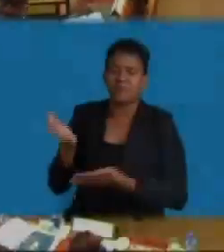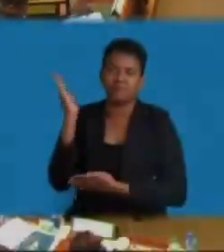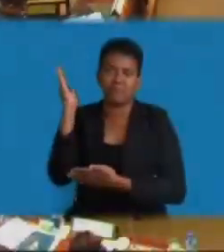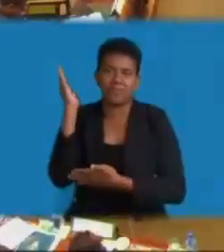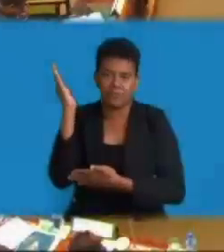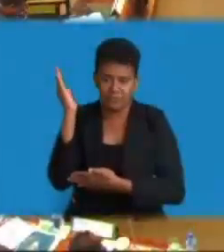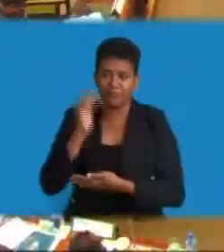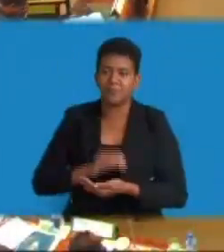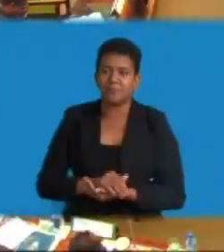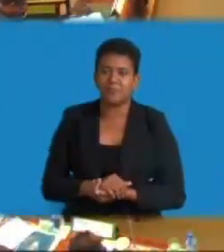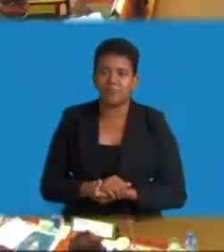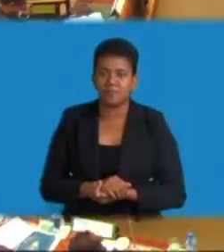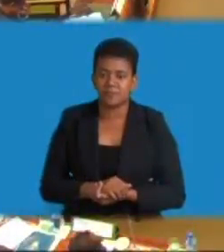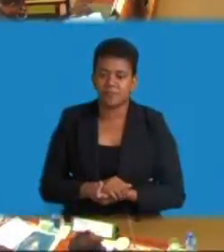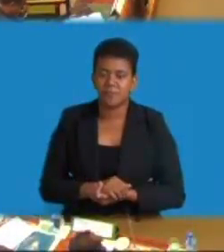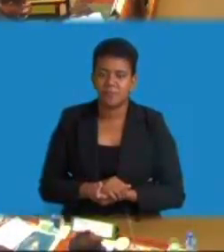Thank you, Madam Speaker.